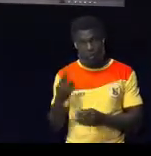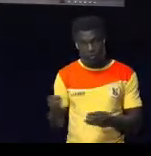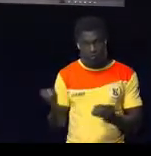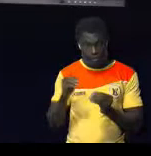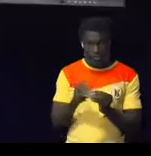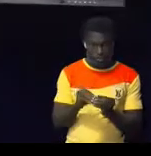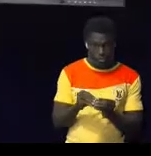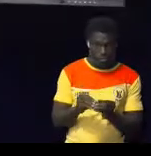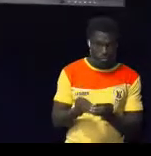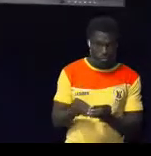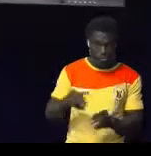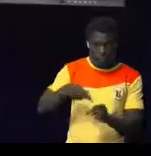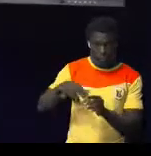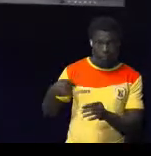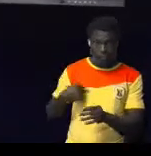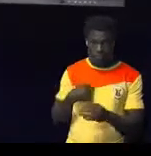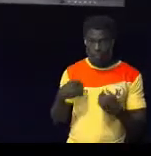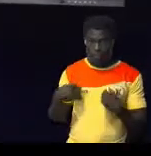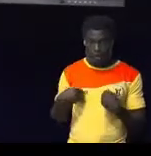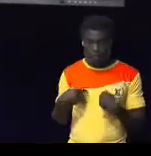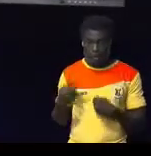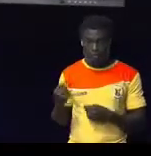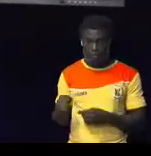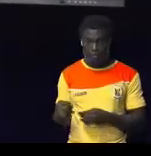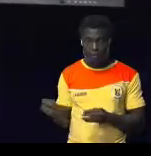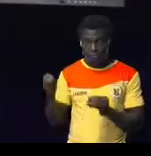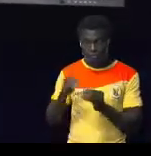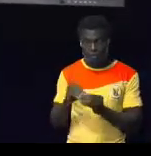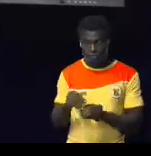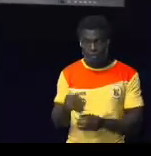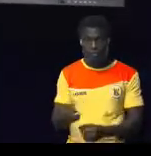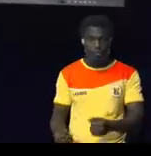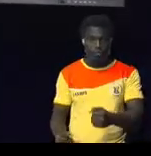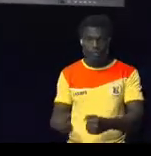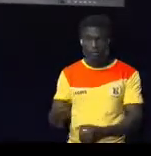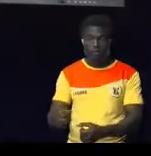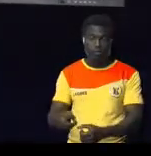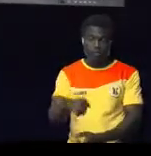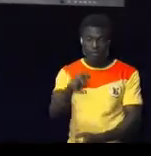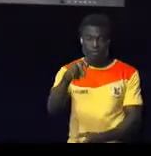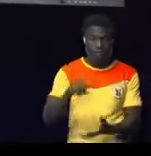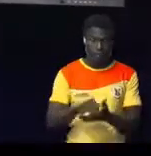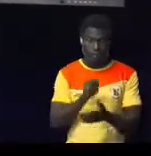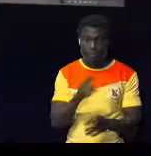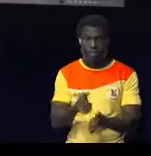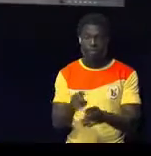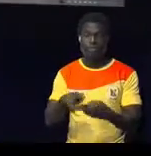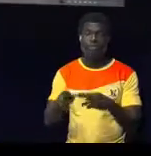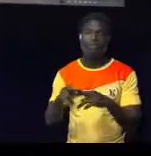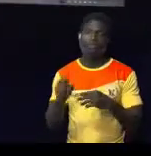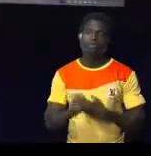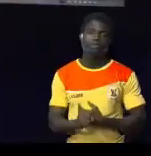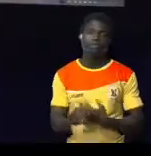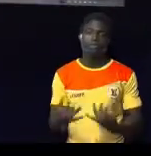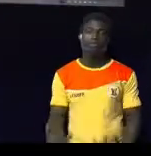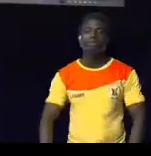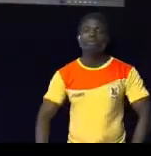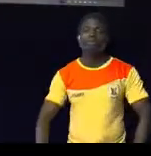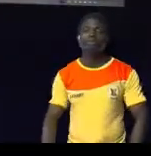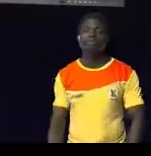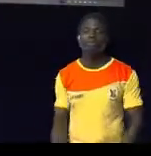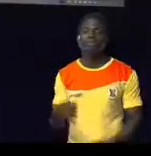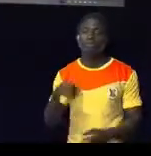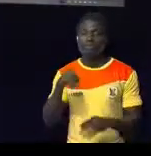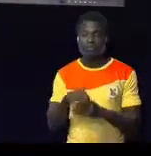So the more the amount of petrol we have, the more kilometers the car can travel. And that is a direct relationship.